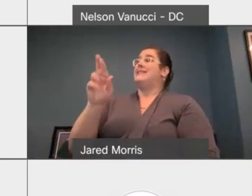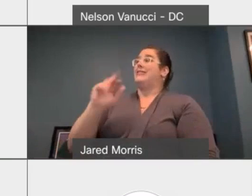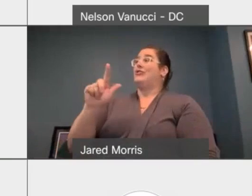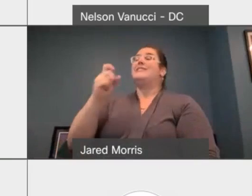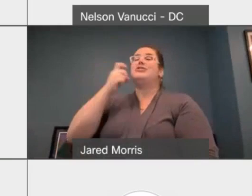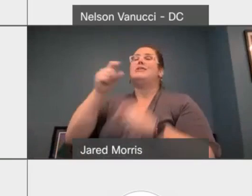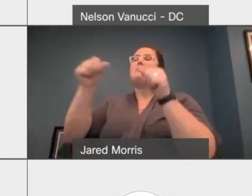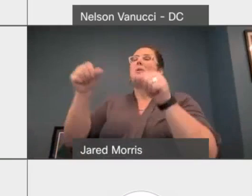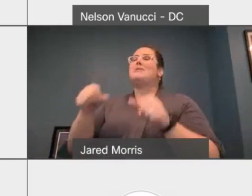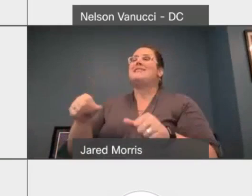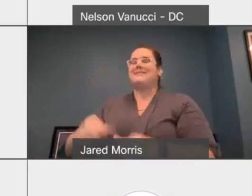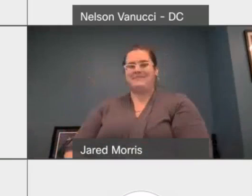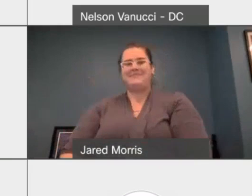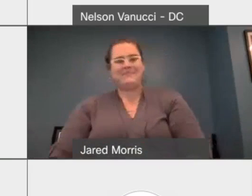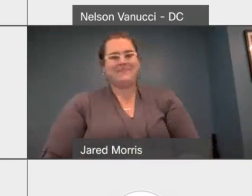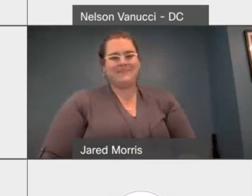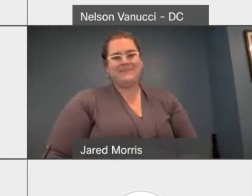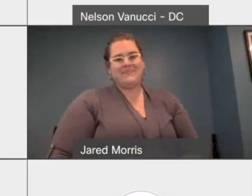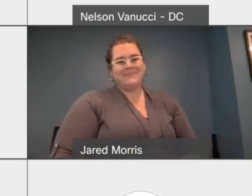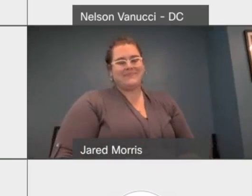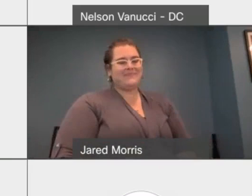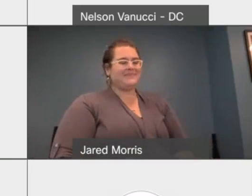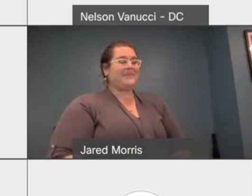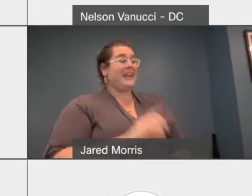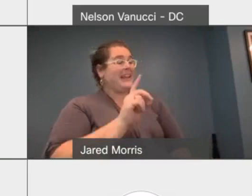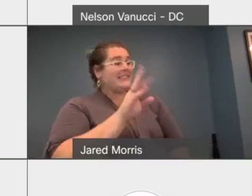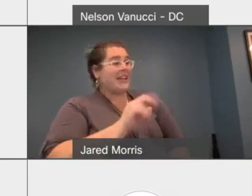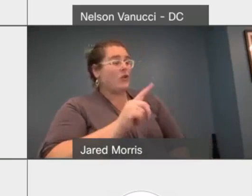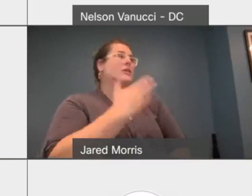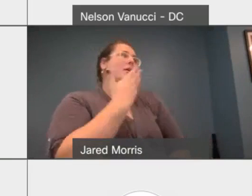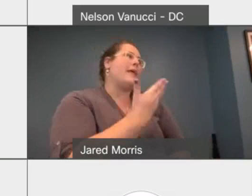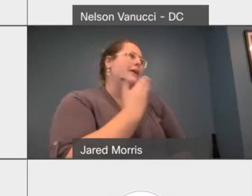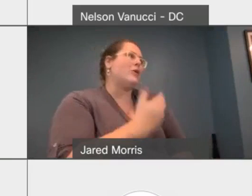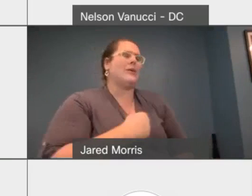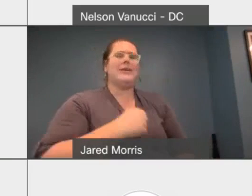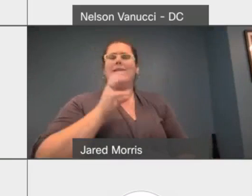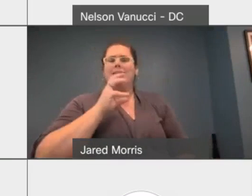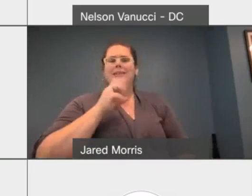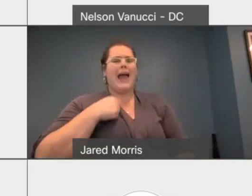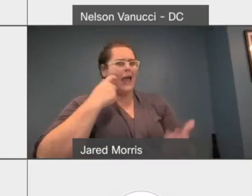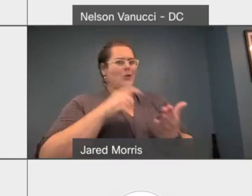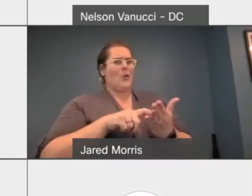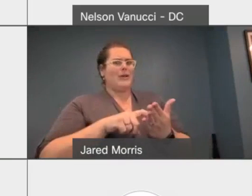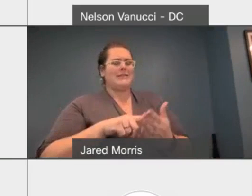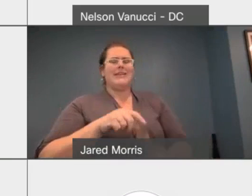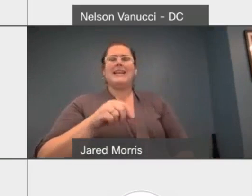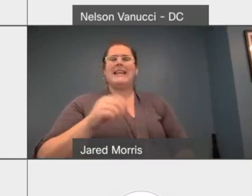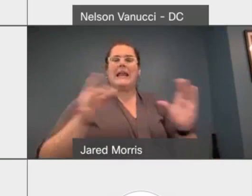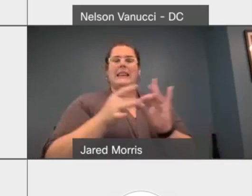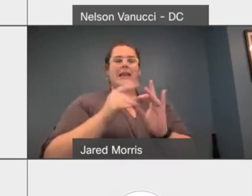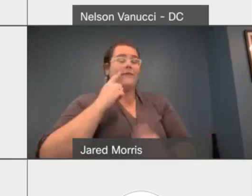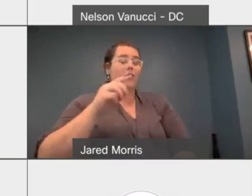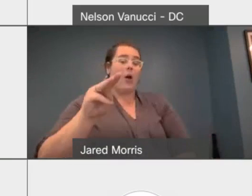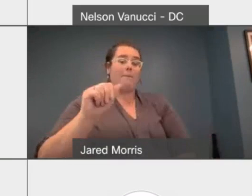Yeah, I apologize for that. Thank you, Andrea. I actually caught that and I didn't even catch that, but the old May 3rd guidance link is still there. We're going to get